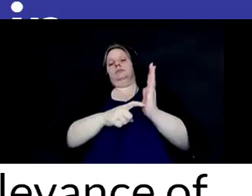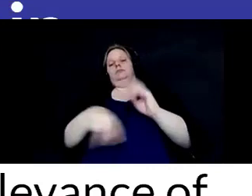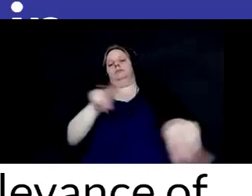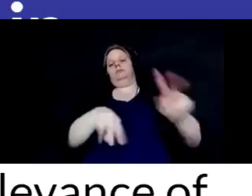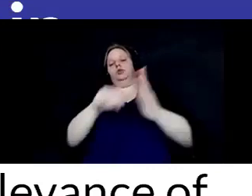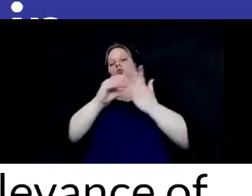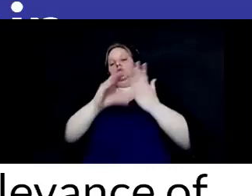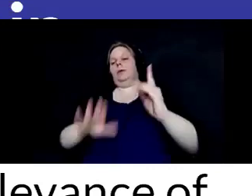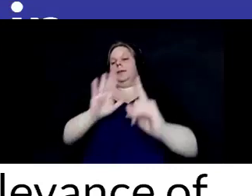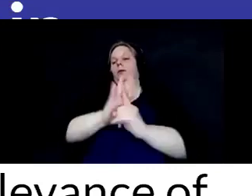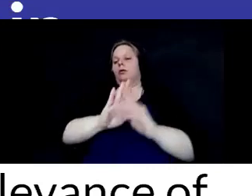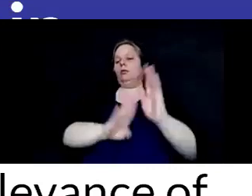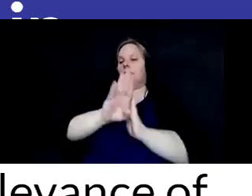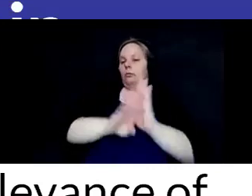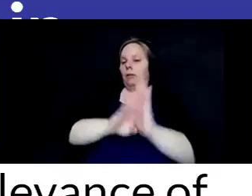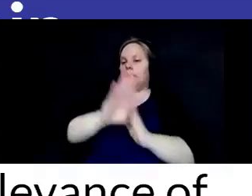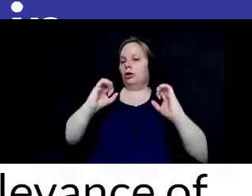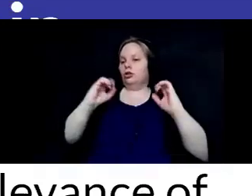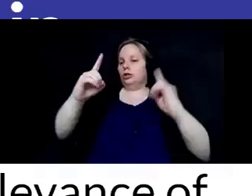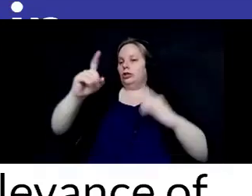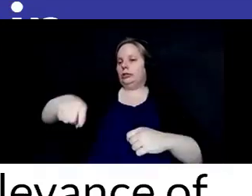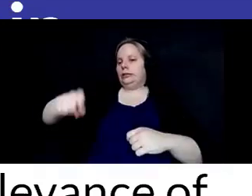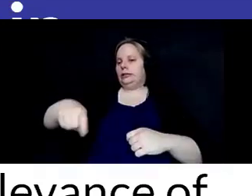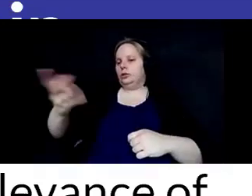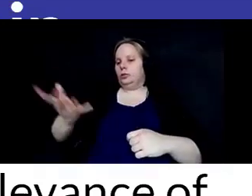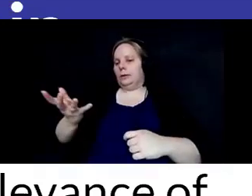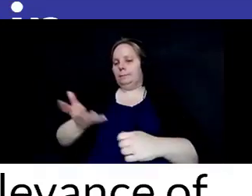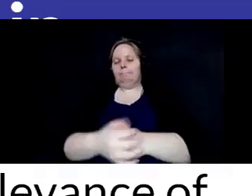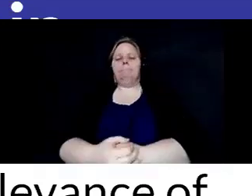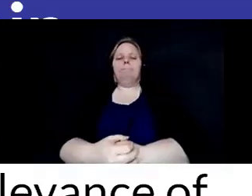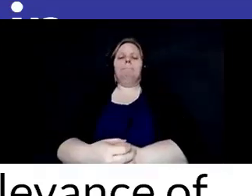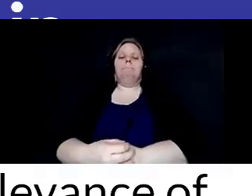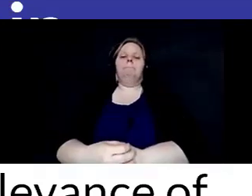developmental and educational needs.